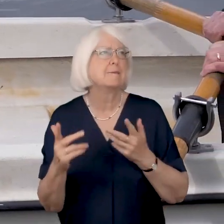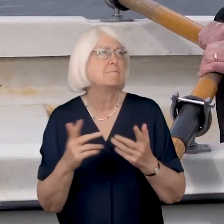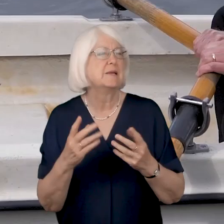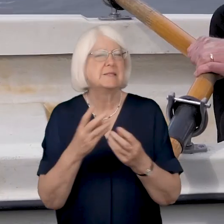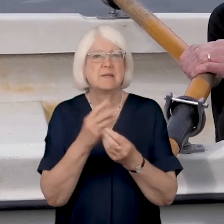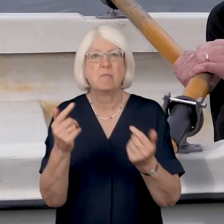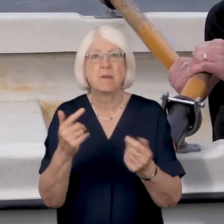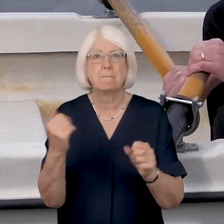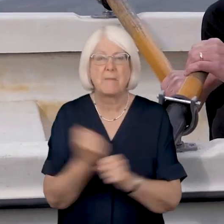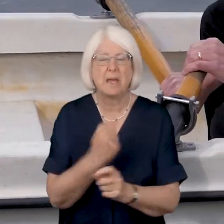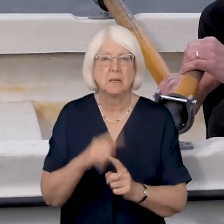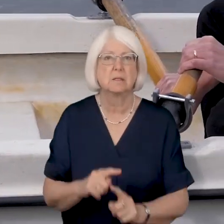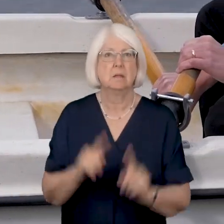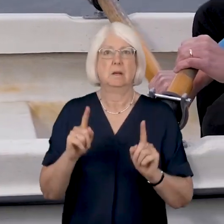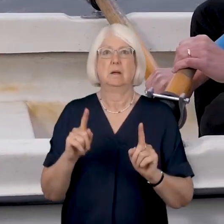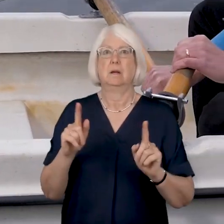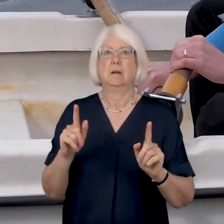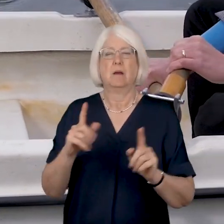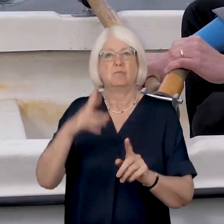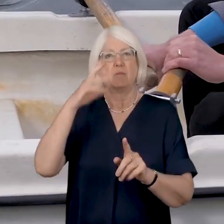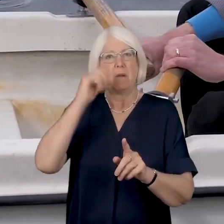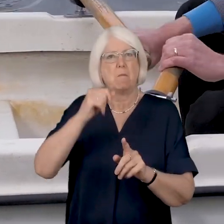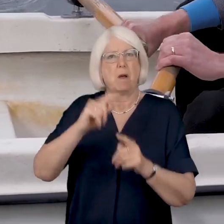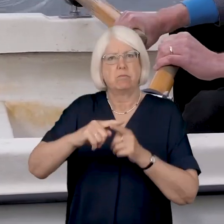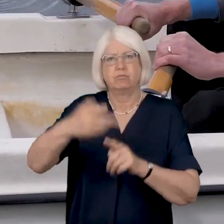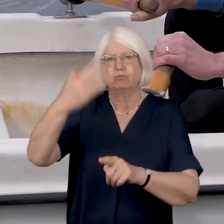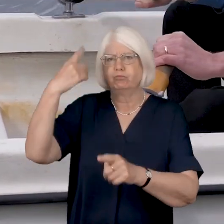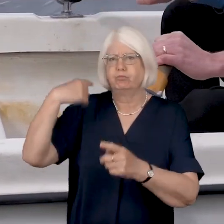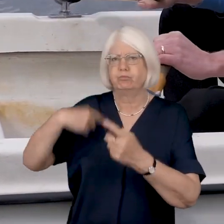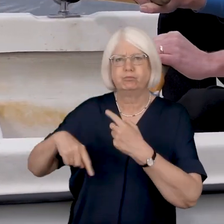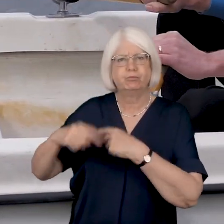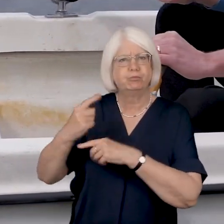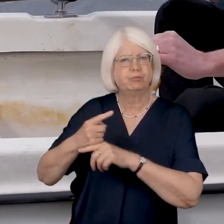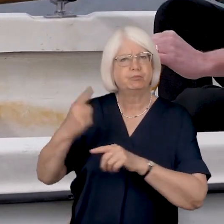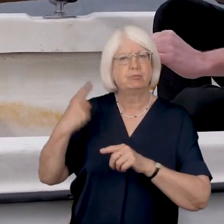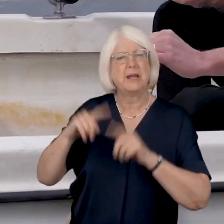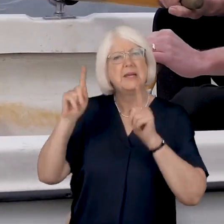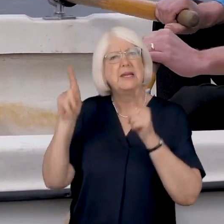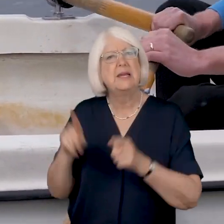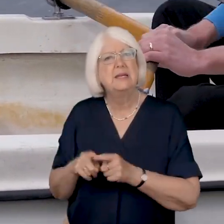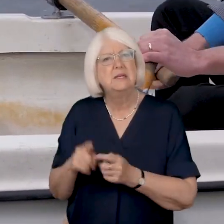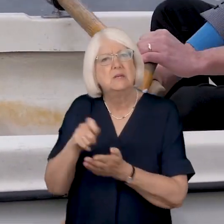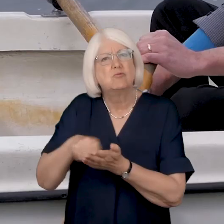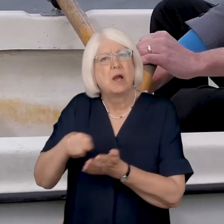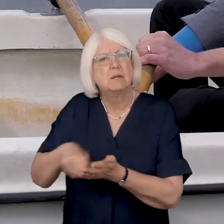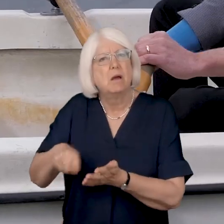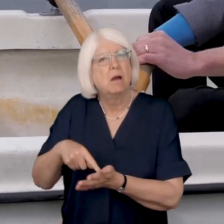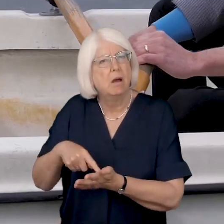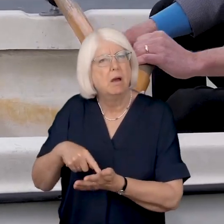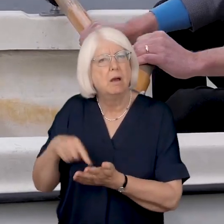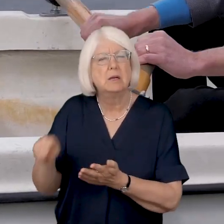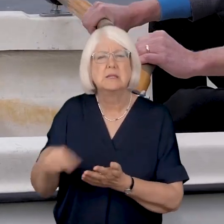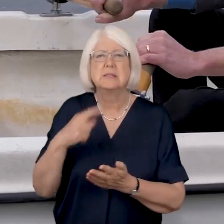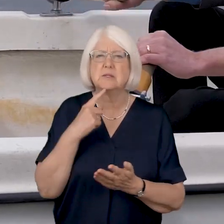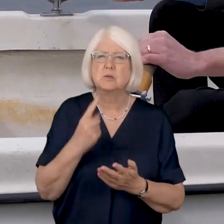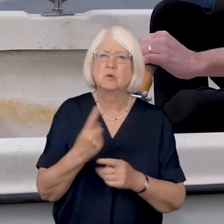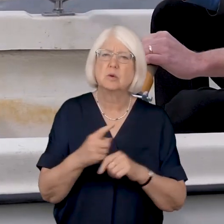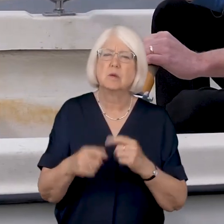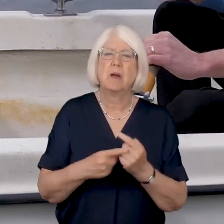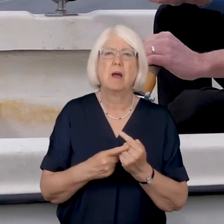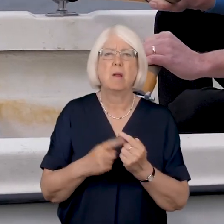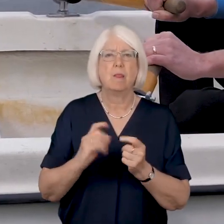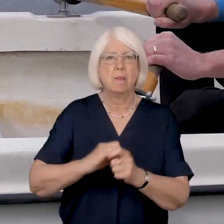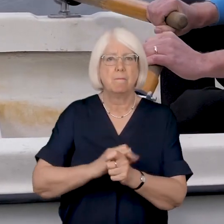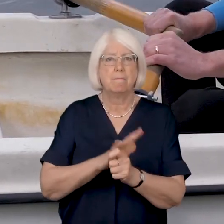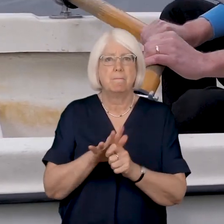provocation. I remember at the beginning of the first lockdown reading something by Indian novelist Arundhati Roy, where she talked about